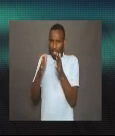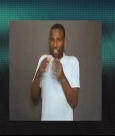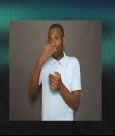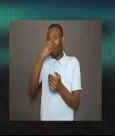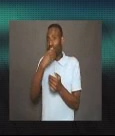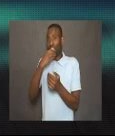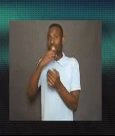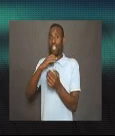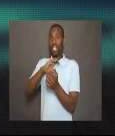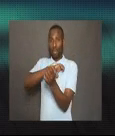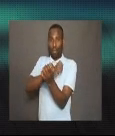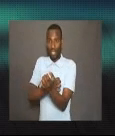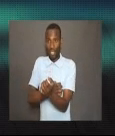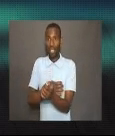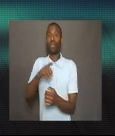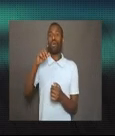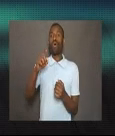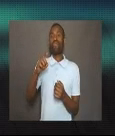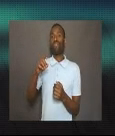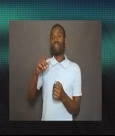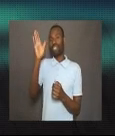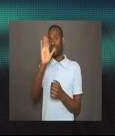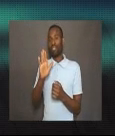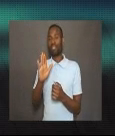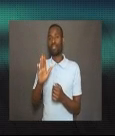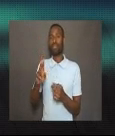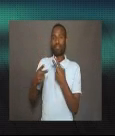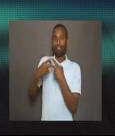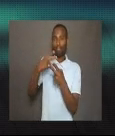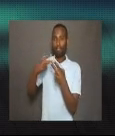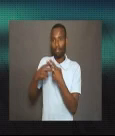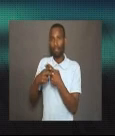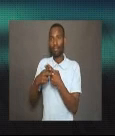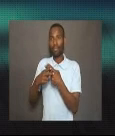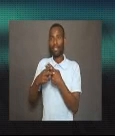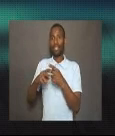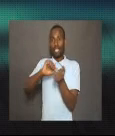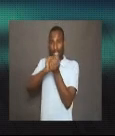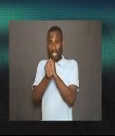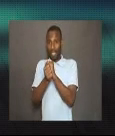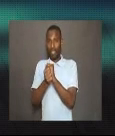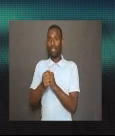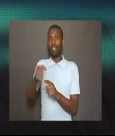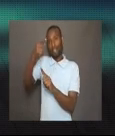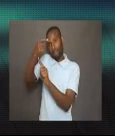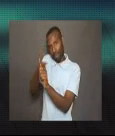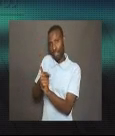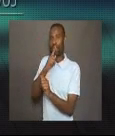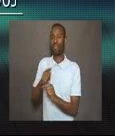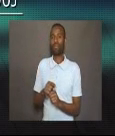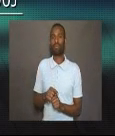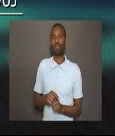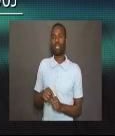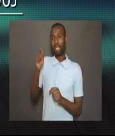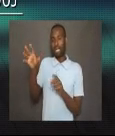specific heat capacity of the gas multiplied by the change in temperature.